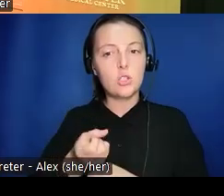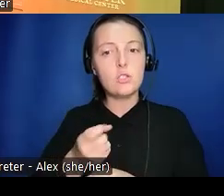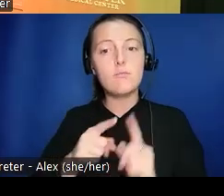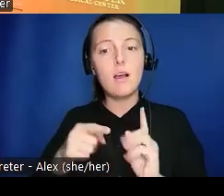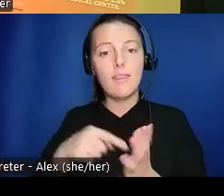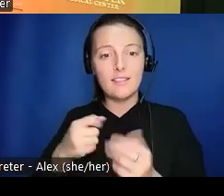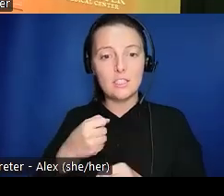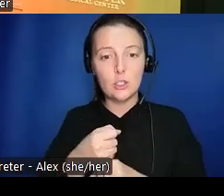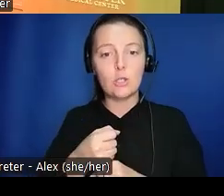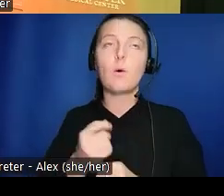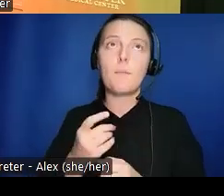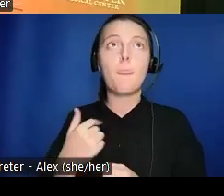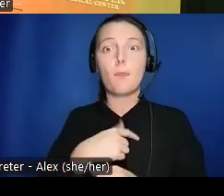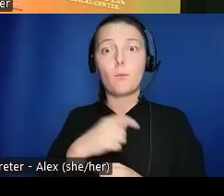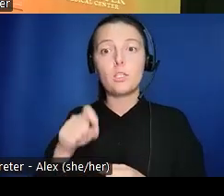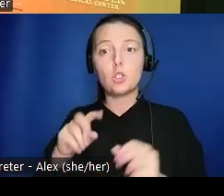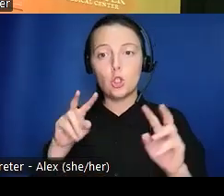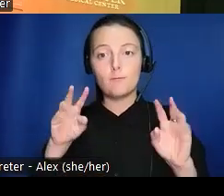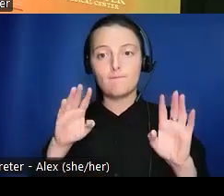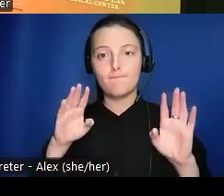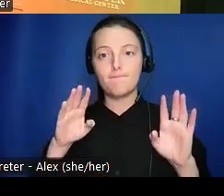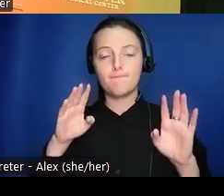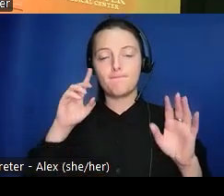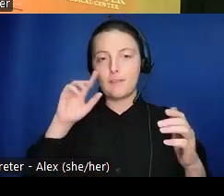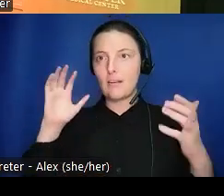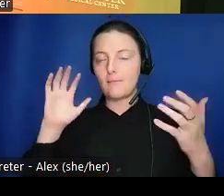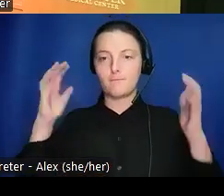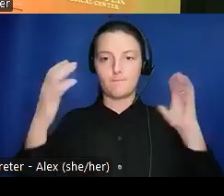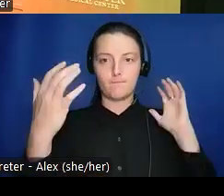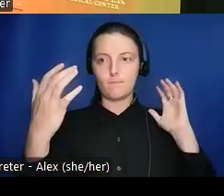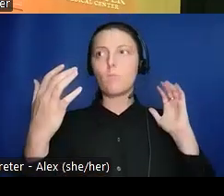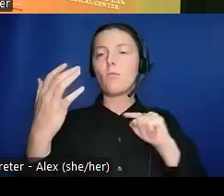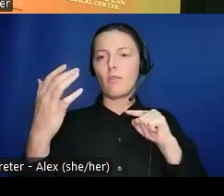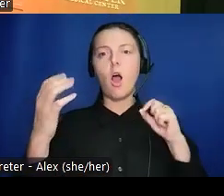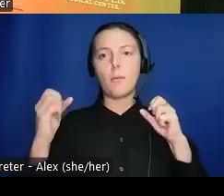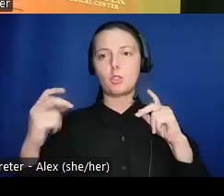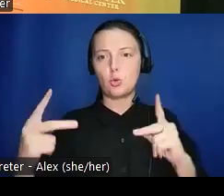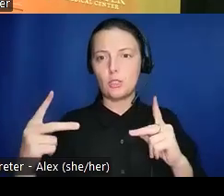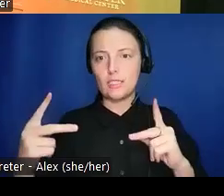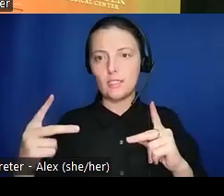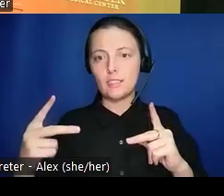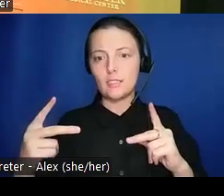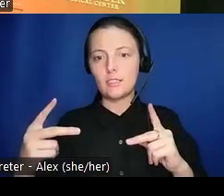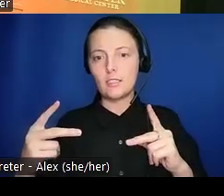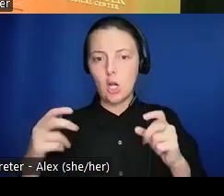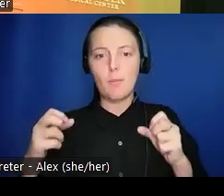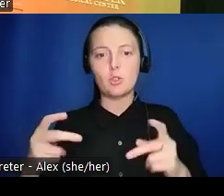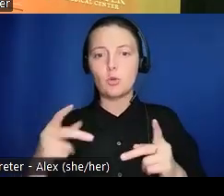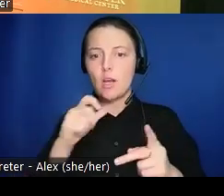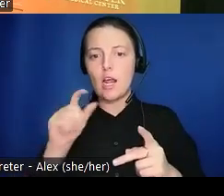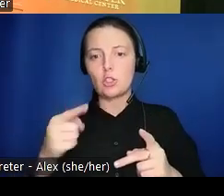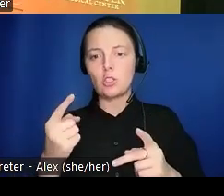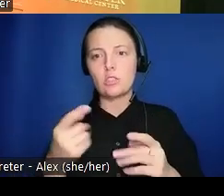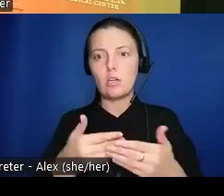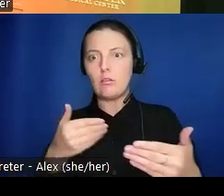as an opportunity rather than a stepping back from that agenda to be able to do more engaged